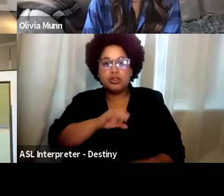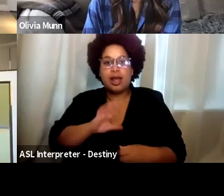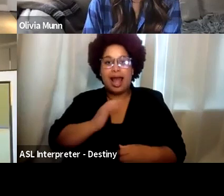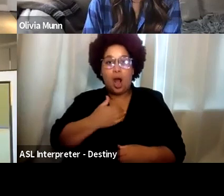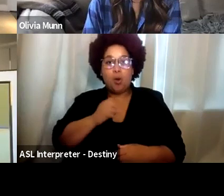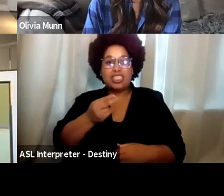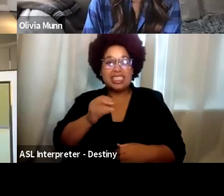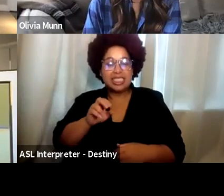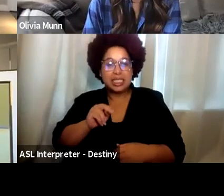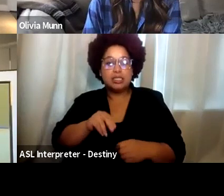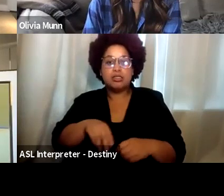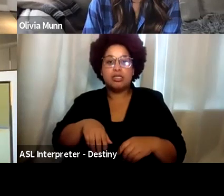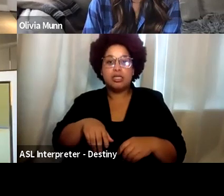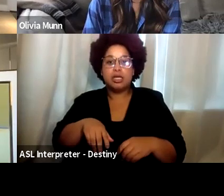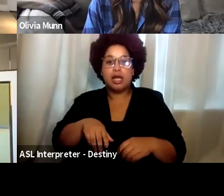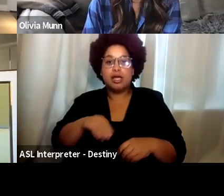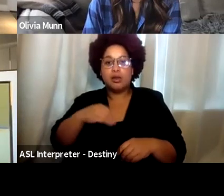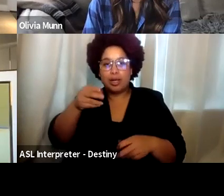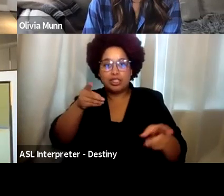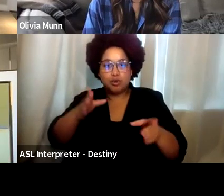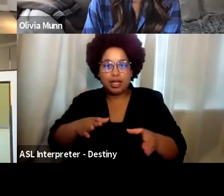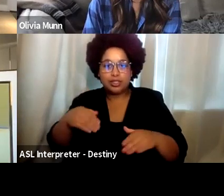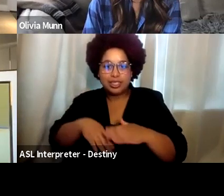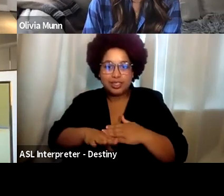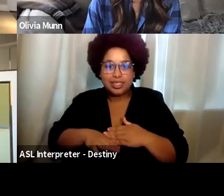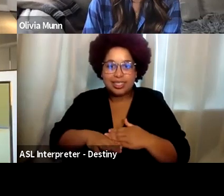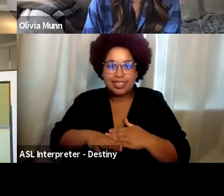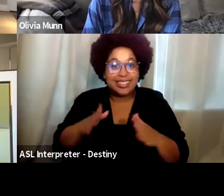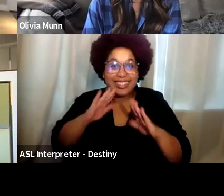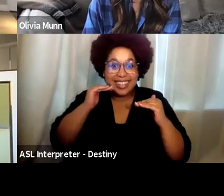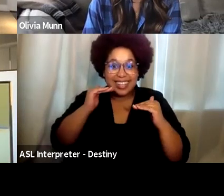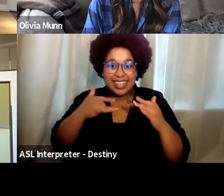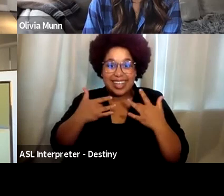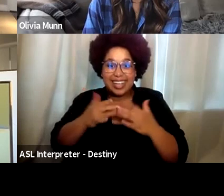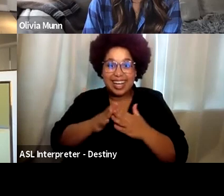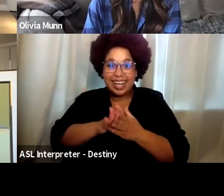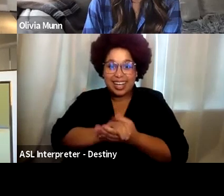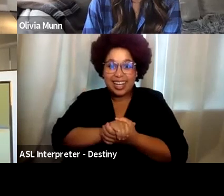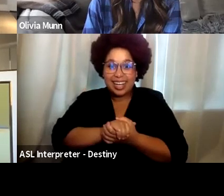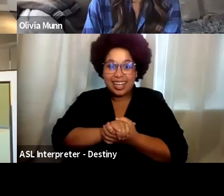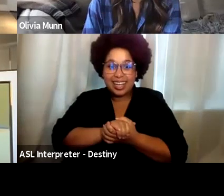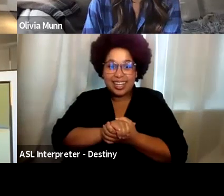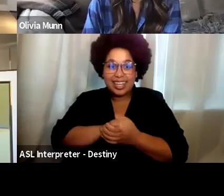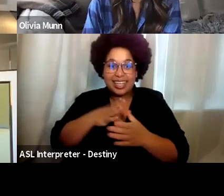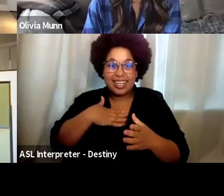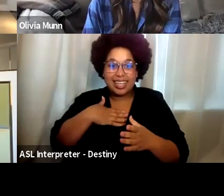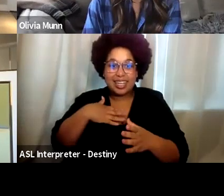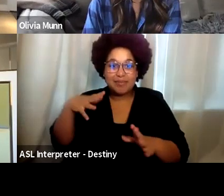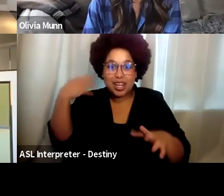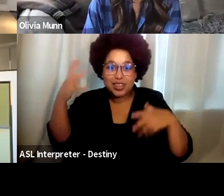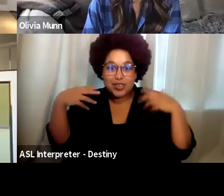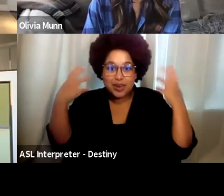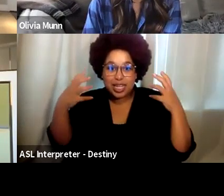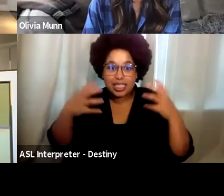scene. And a Caucasian director comes in and he's really smiling. He comes in and he says, "My Crazy Rich Asians